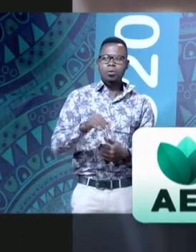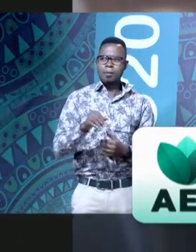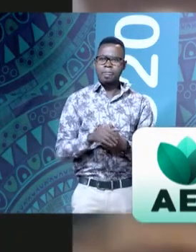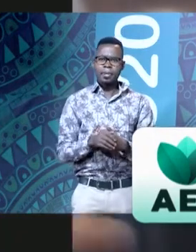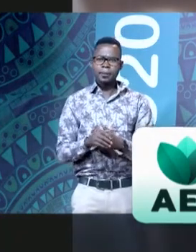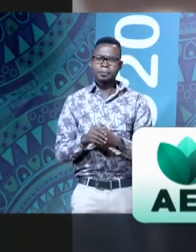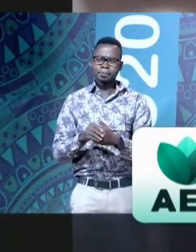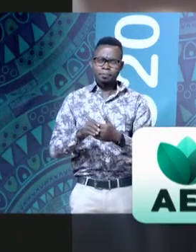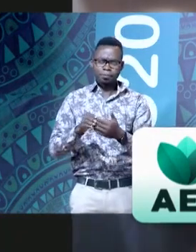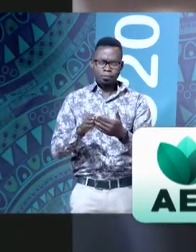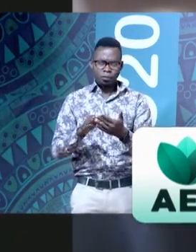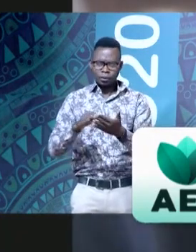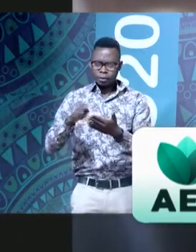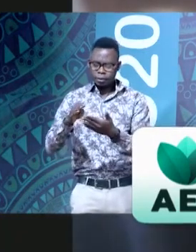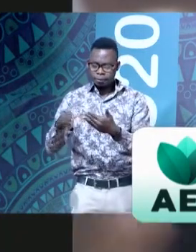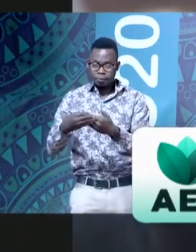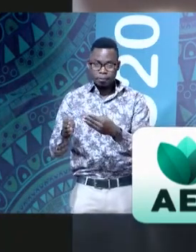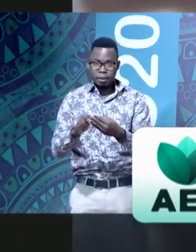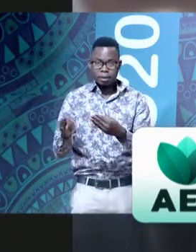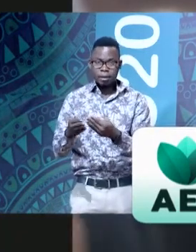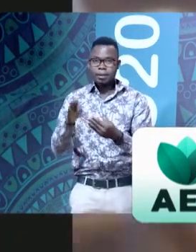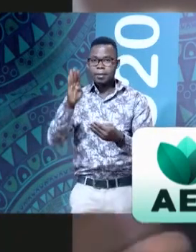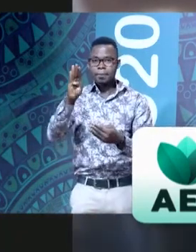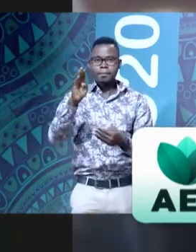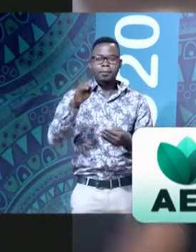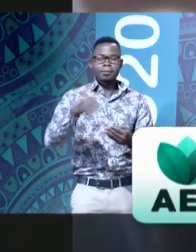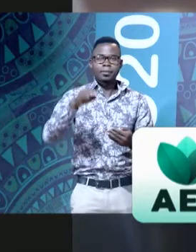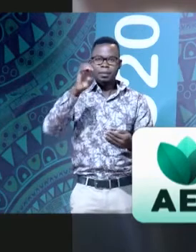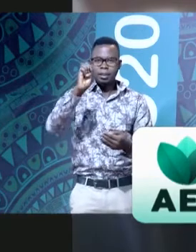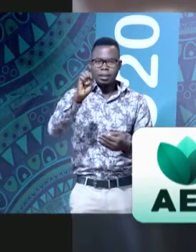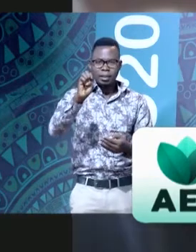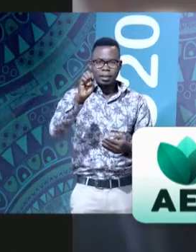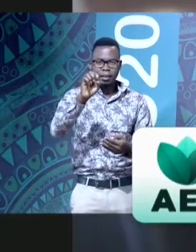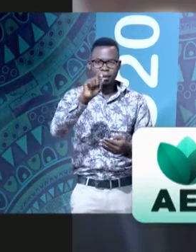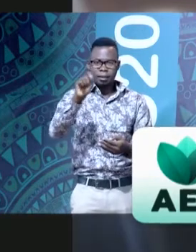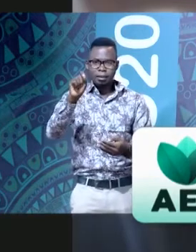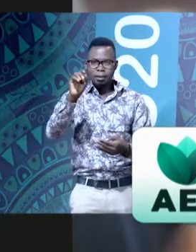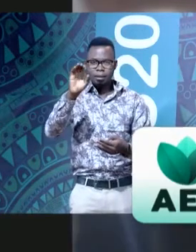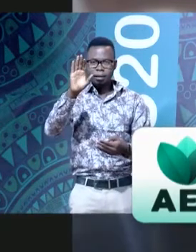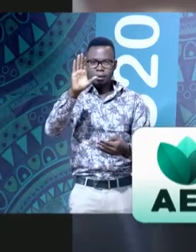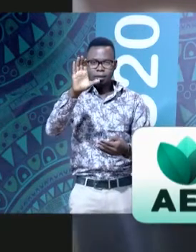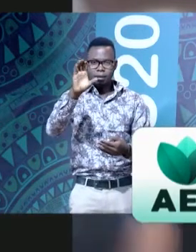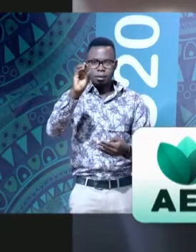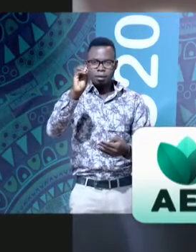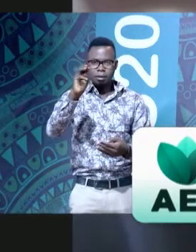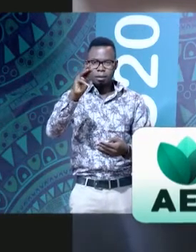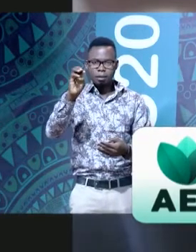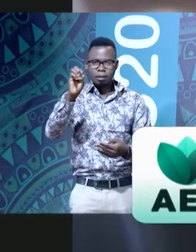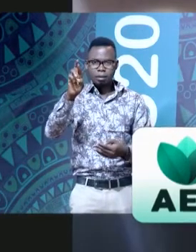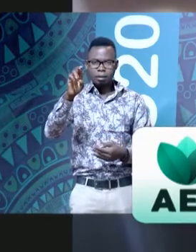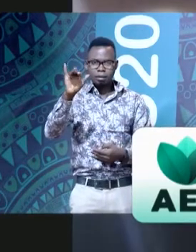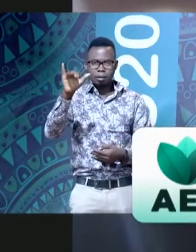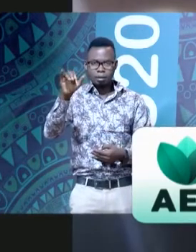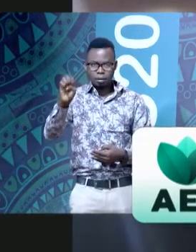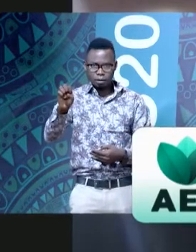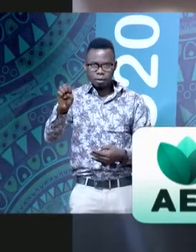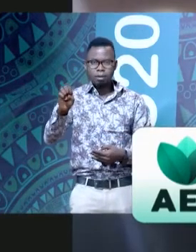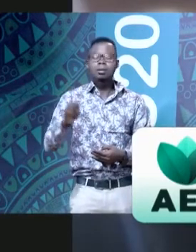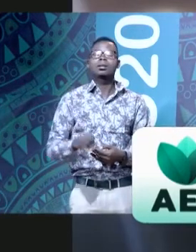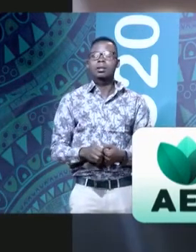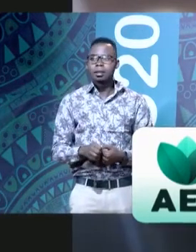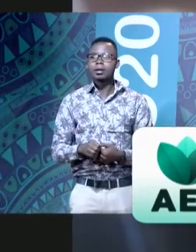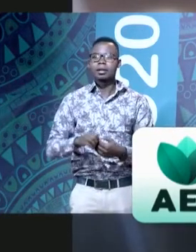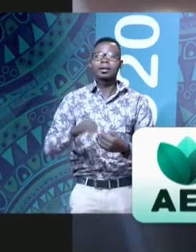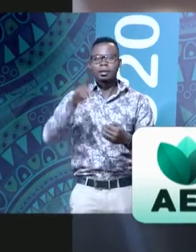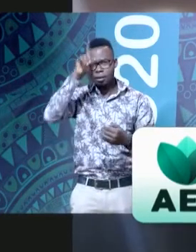startups, e-payment are very inclusive and more inclusive than ever. So all this is a promising venue, and I think